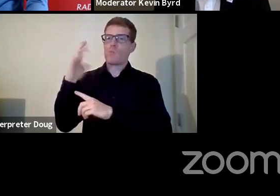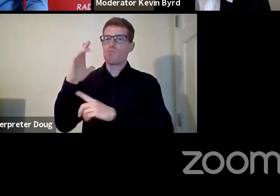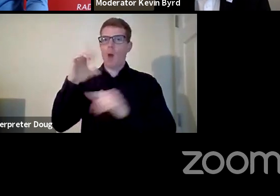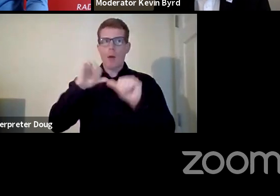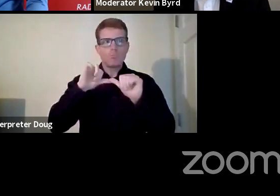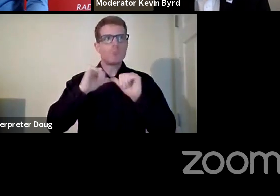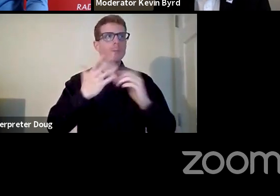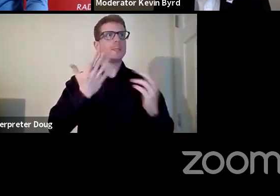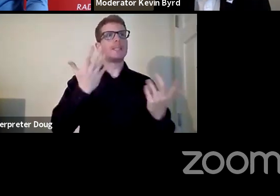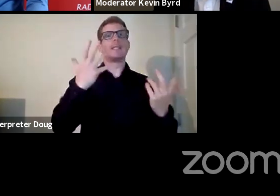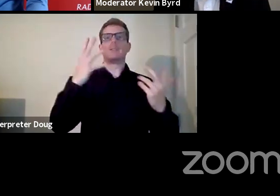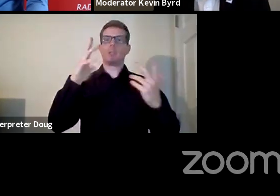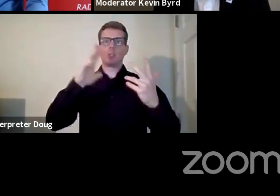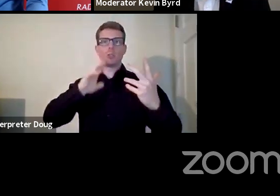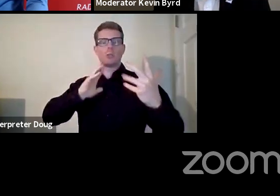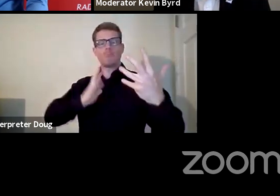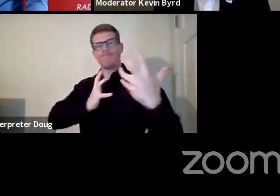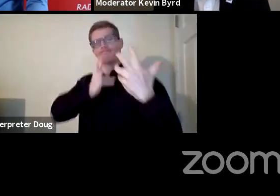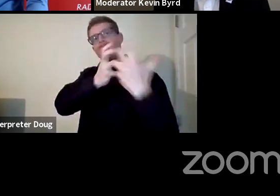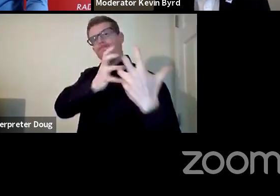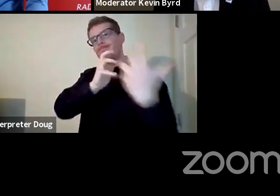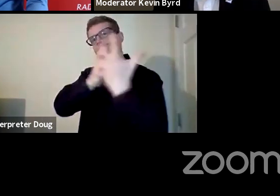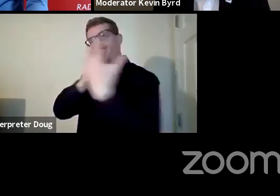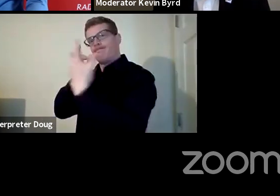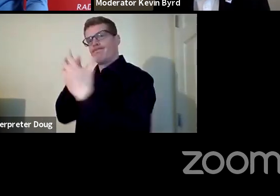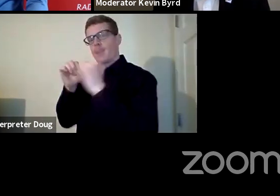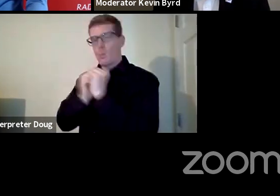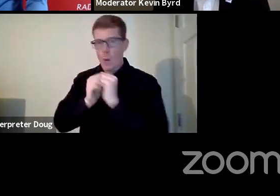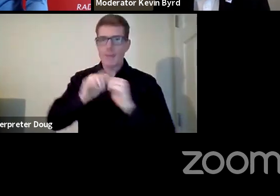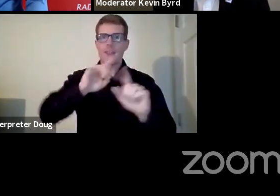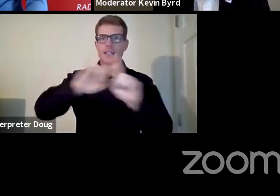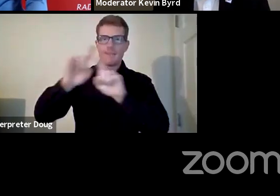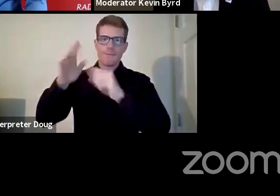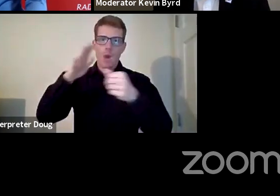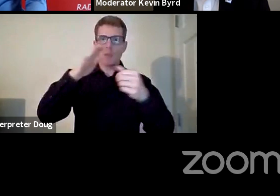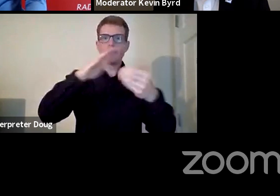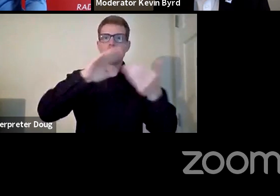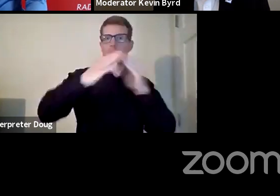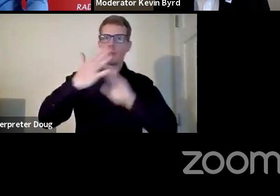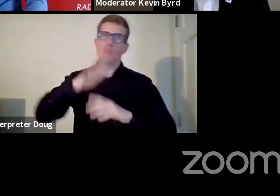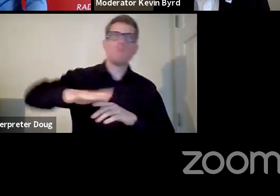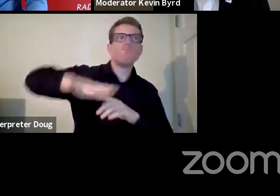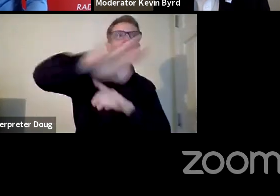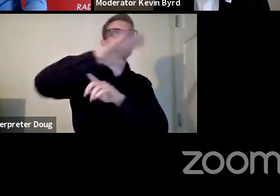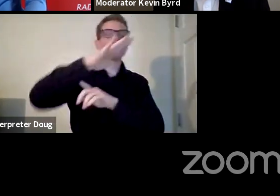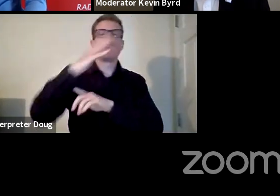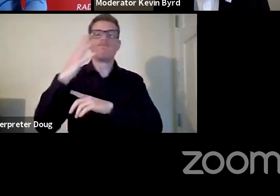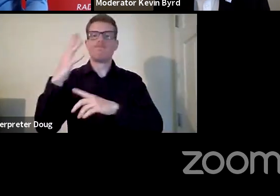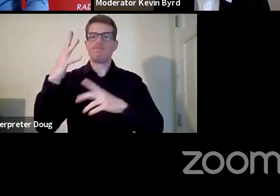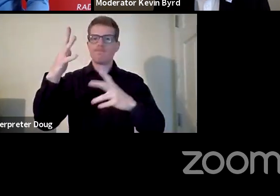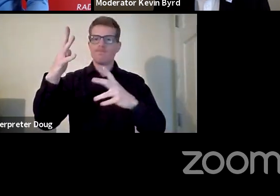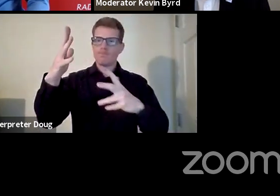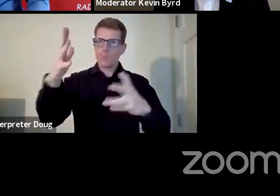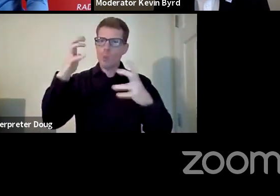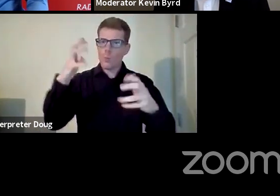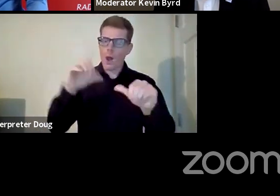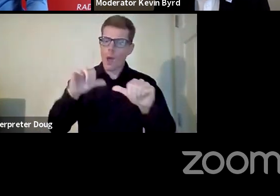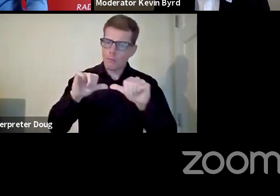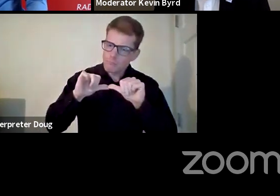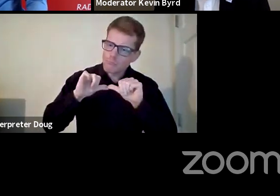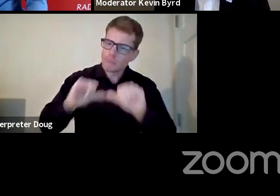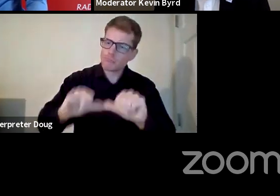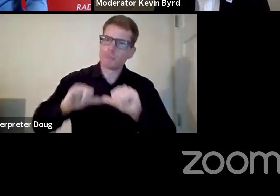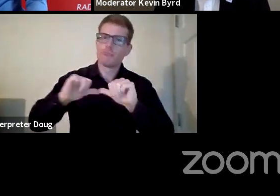want to make sure that the communities we serve are economically vital in the fall. I think really and